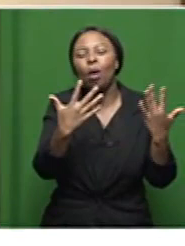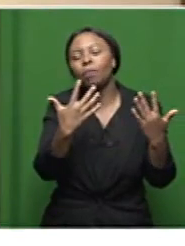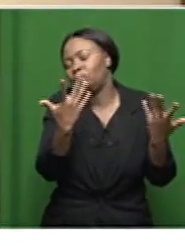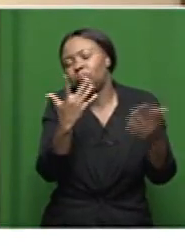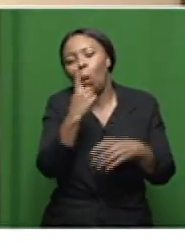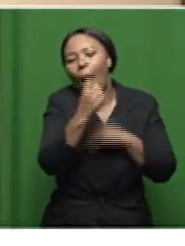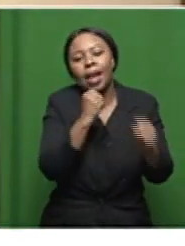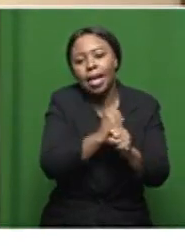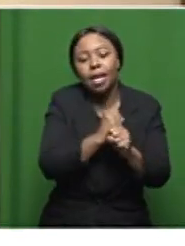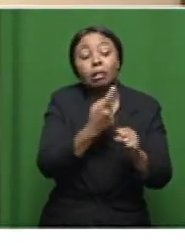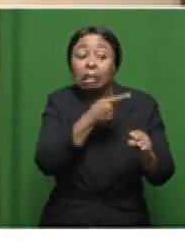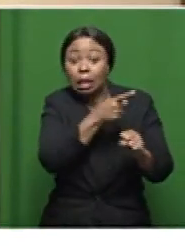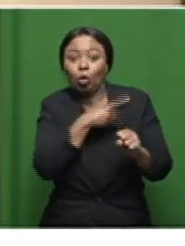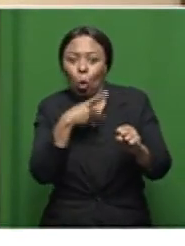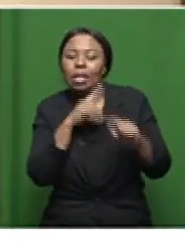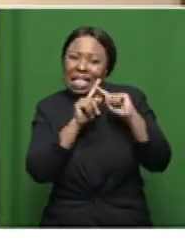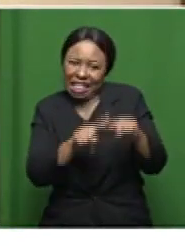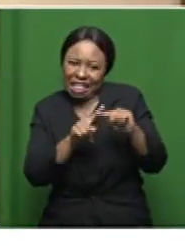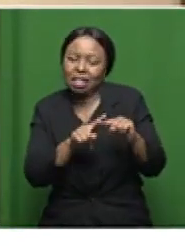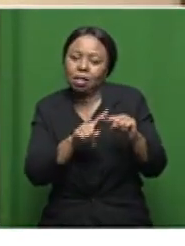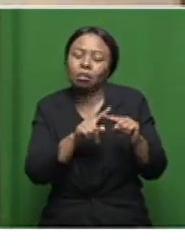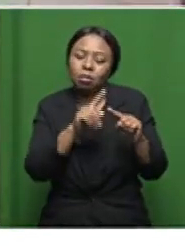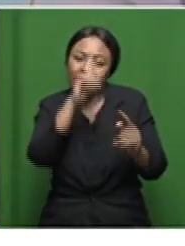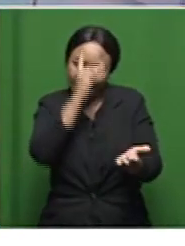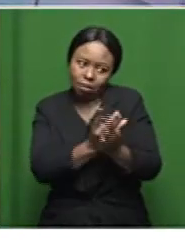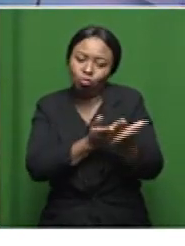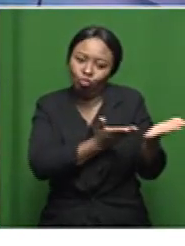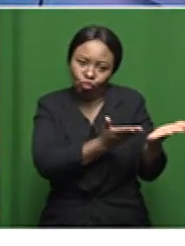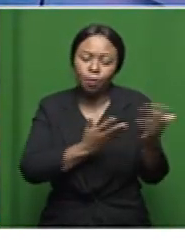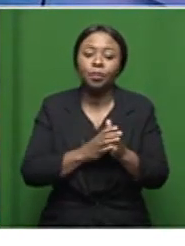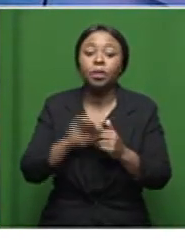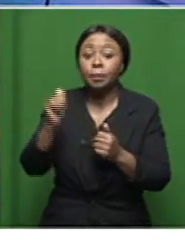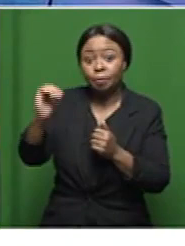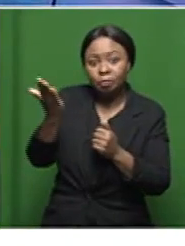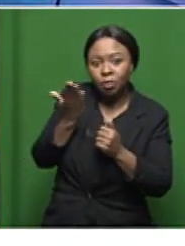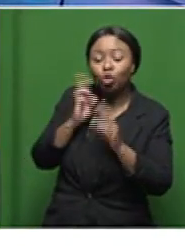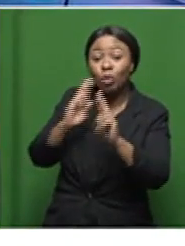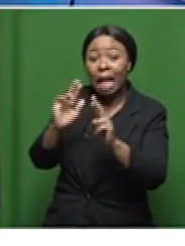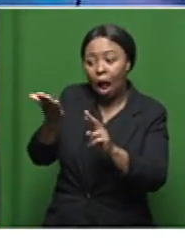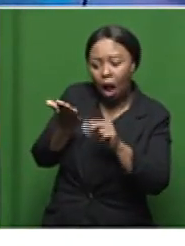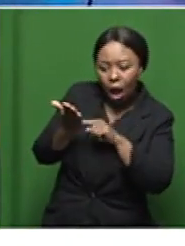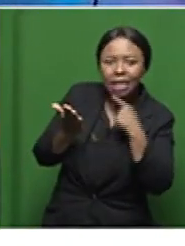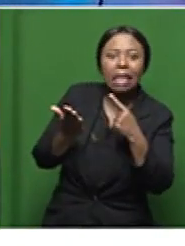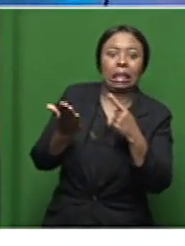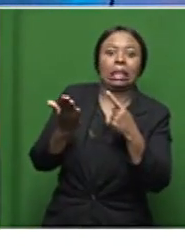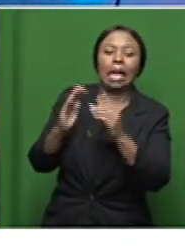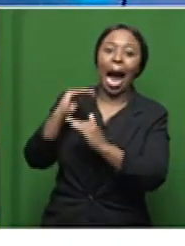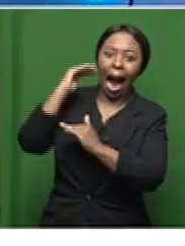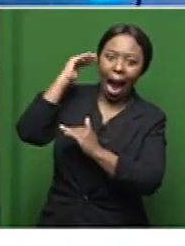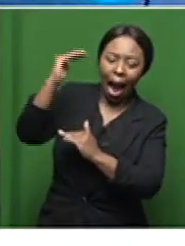then, decide on that. If unfortunately the results come back and they show that it's a high grade kind